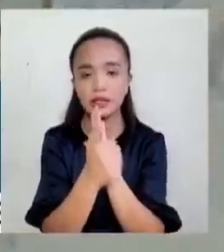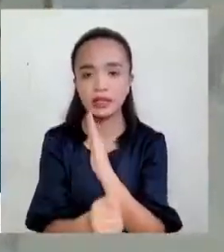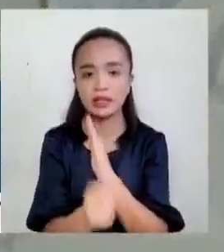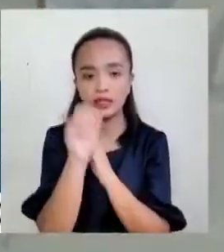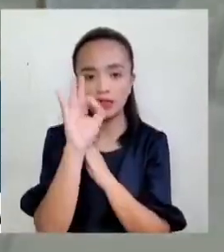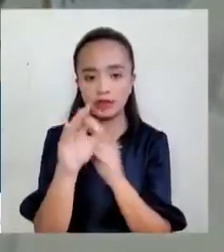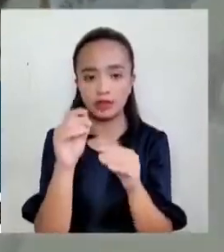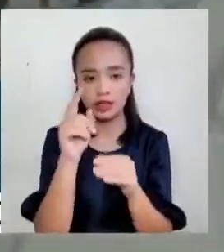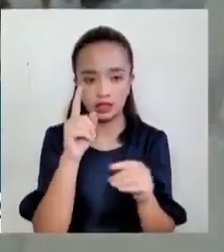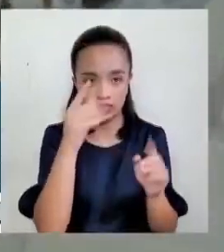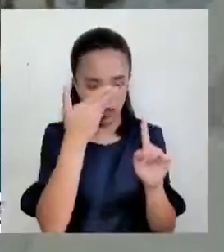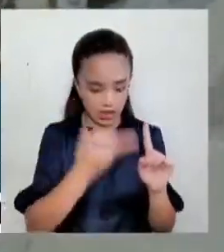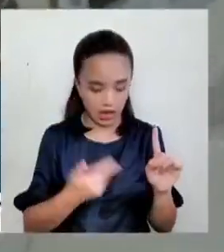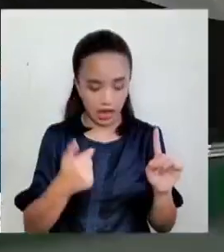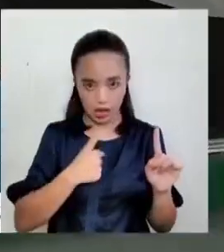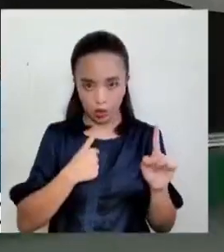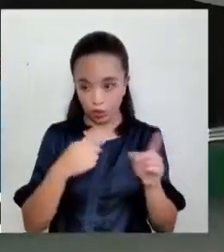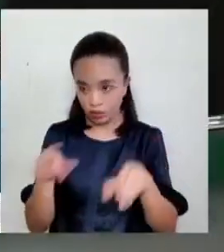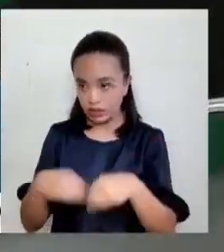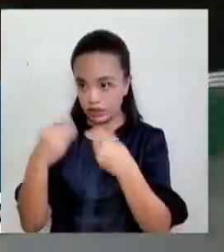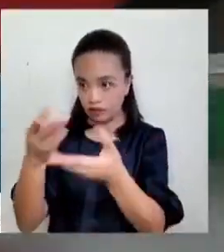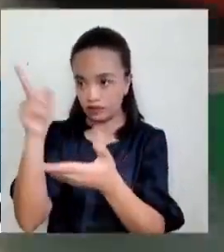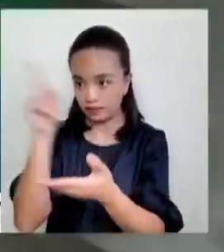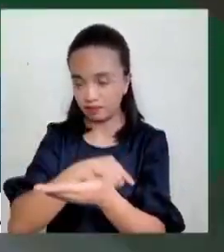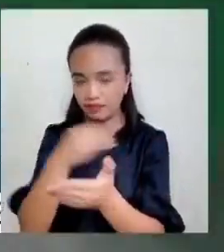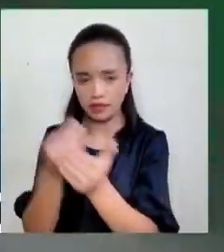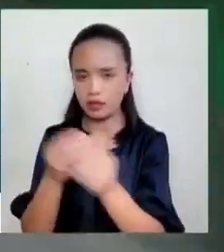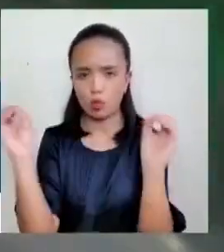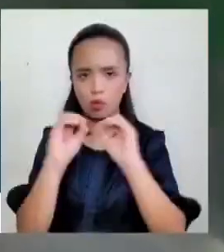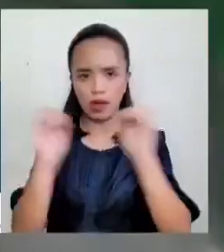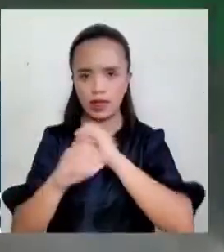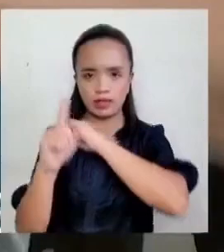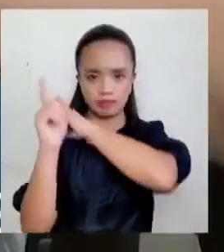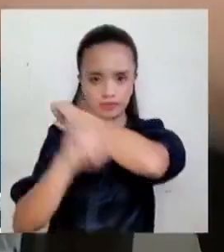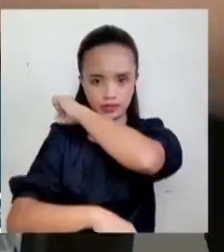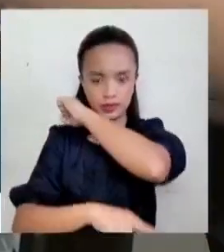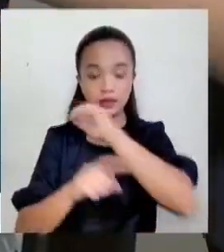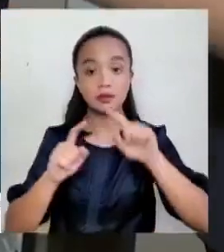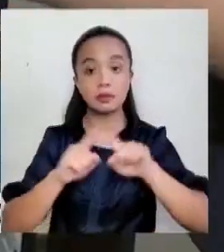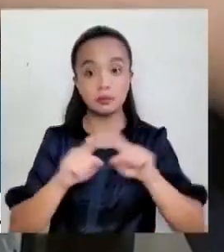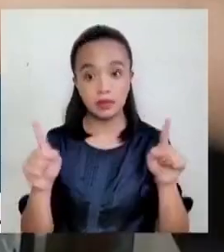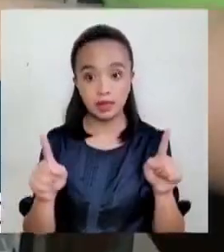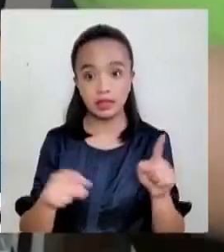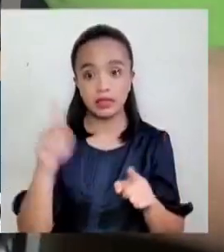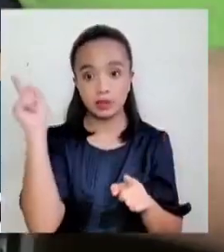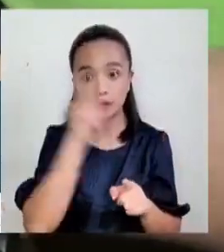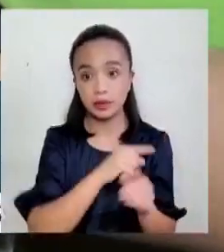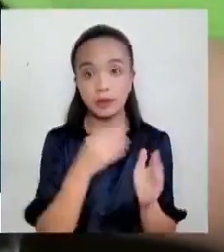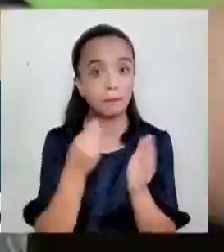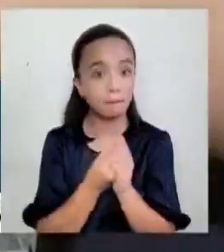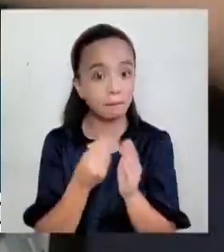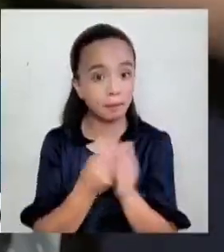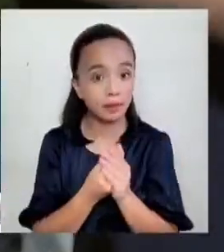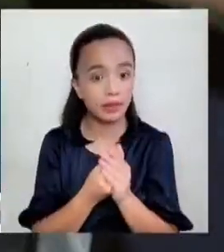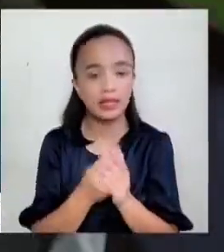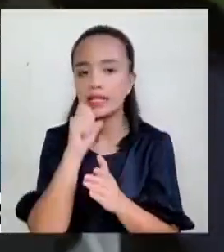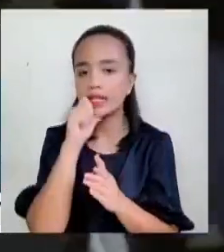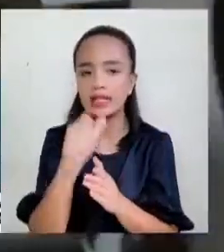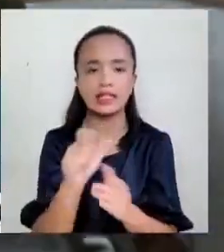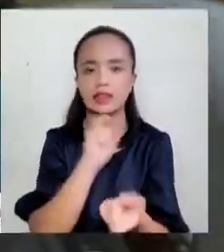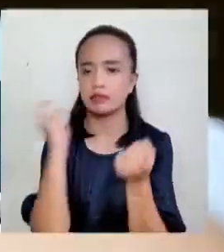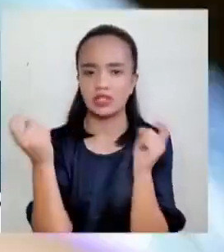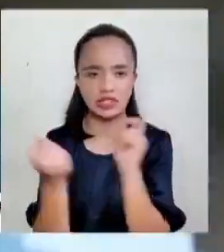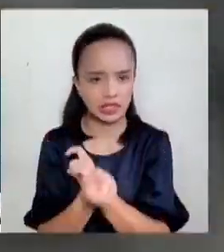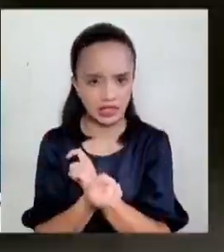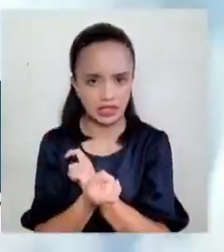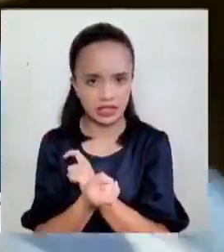the fake money to the bank, there is no criminal liability, but the counterfeit bill will not be replaced with a